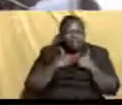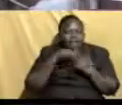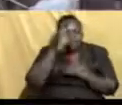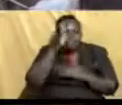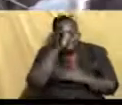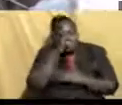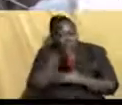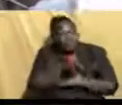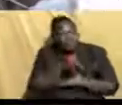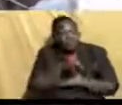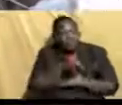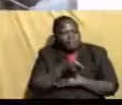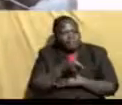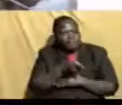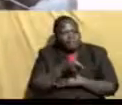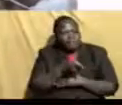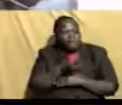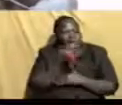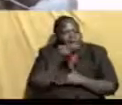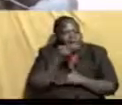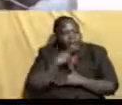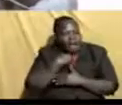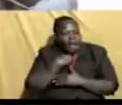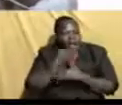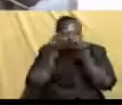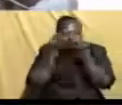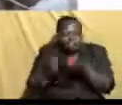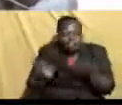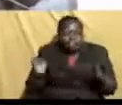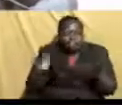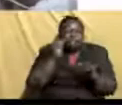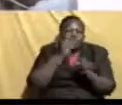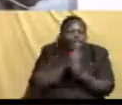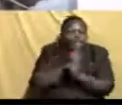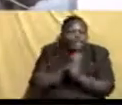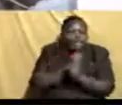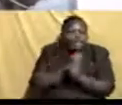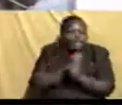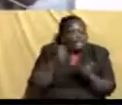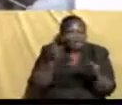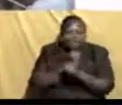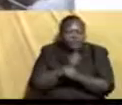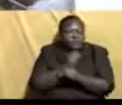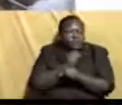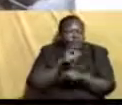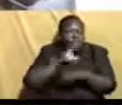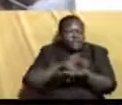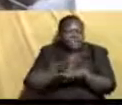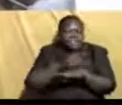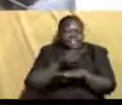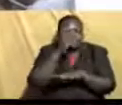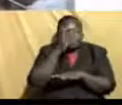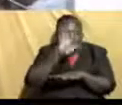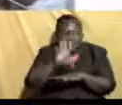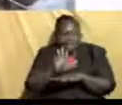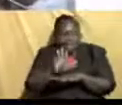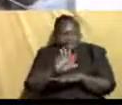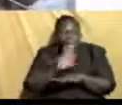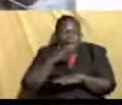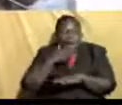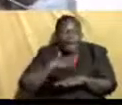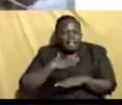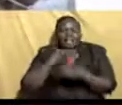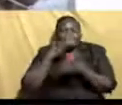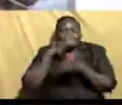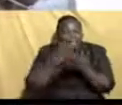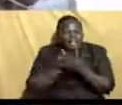when they do official functions, then we couldn't get it as 254 hope. We believe that it is